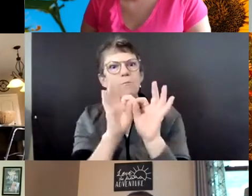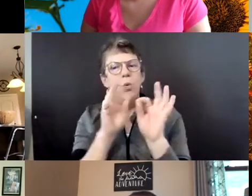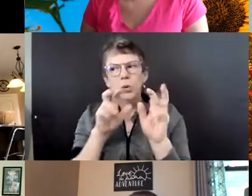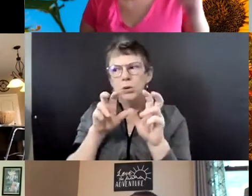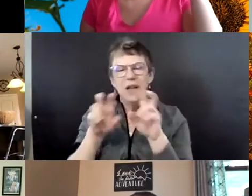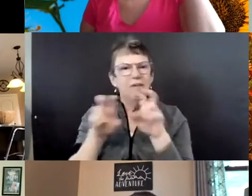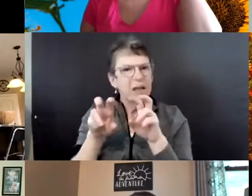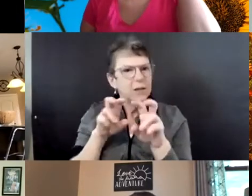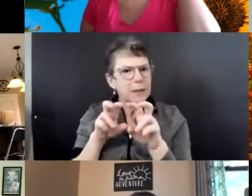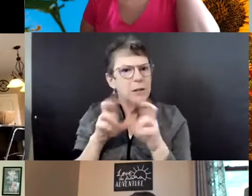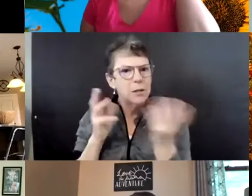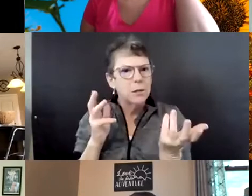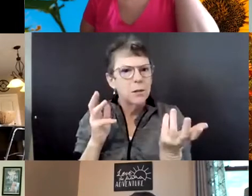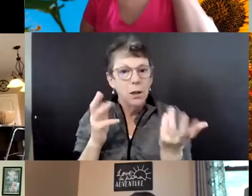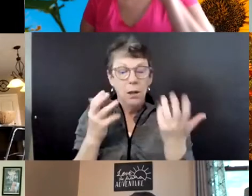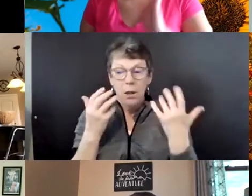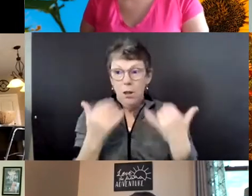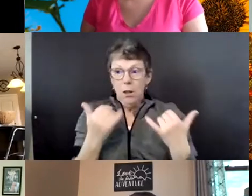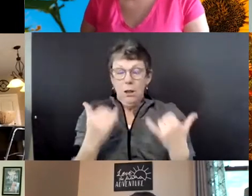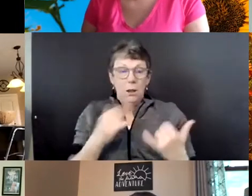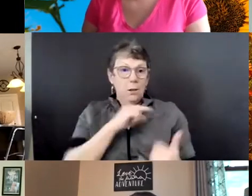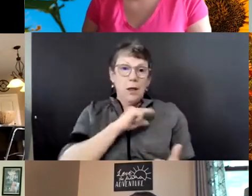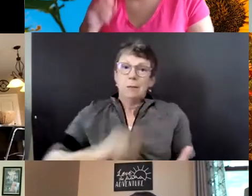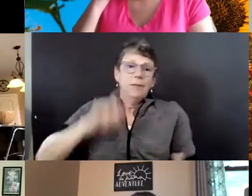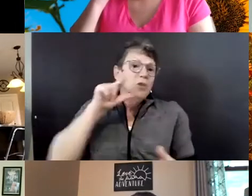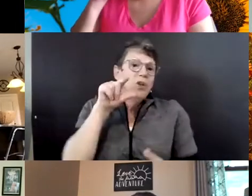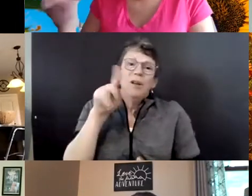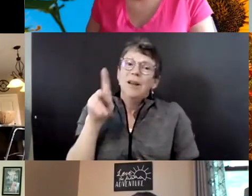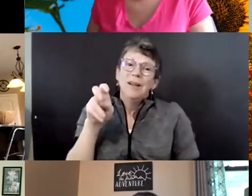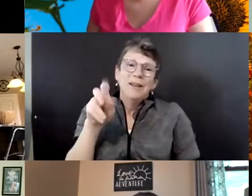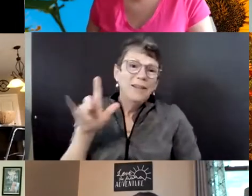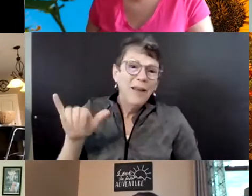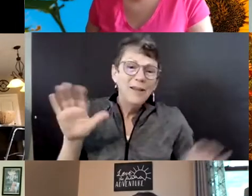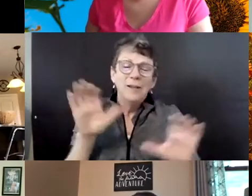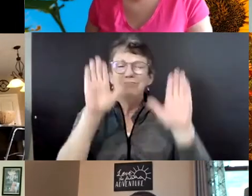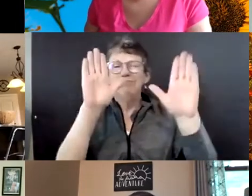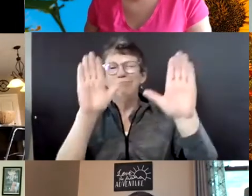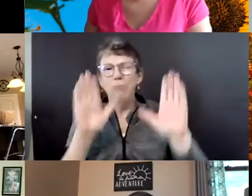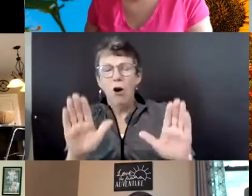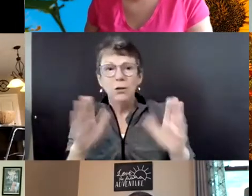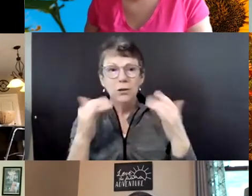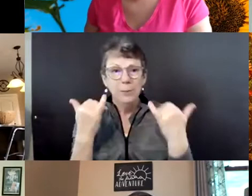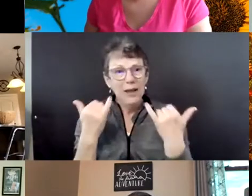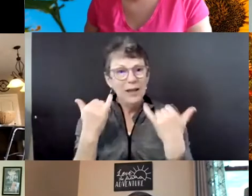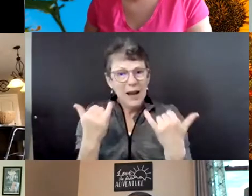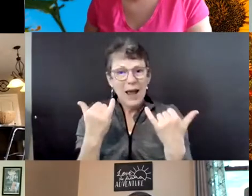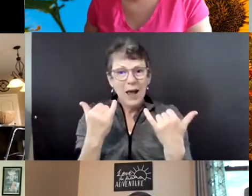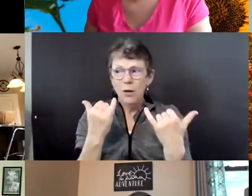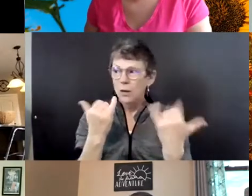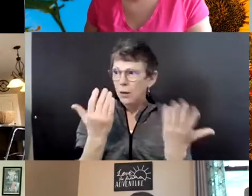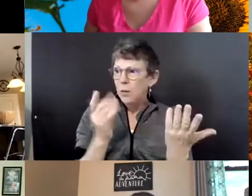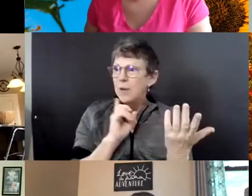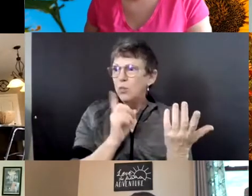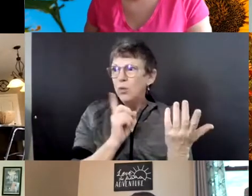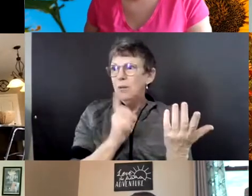now that we have the fiscal resources and the strength to do that. I think it's really a time to really be excited about Kansas,